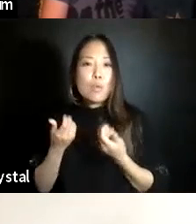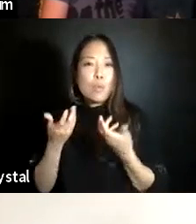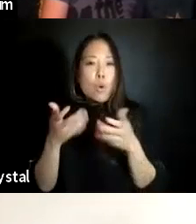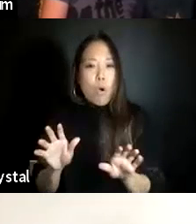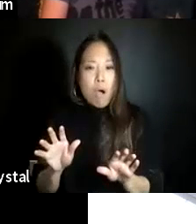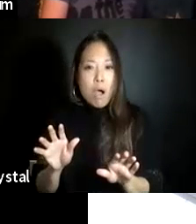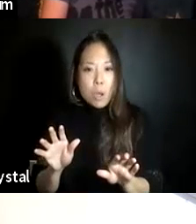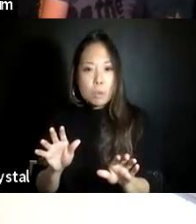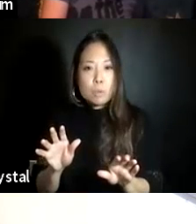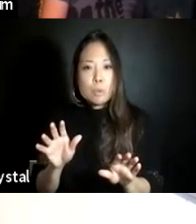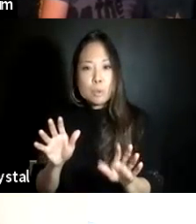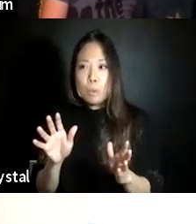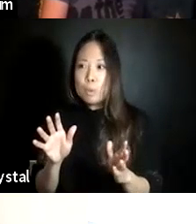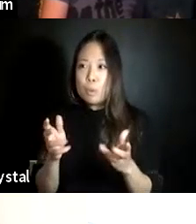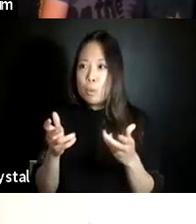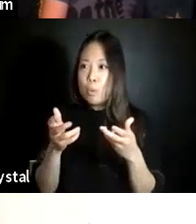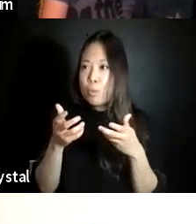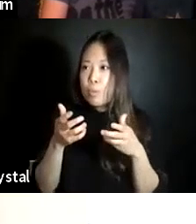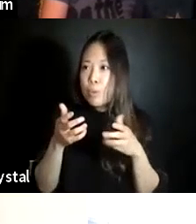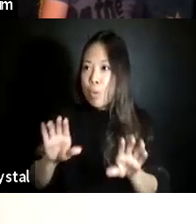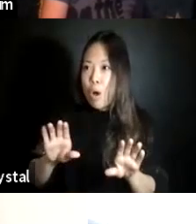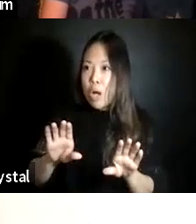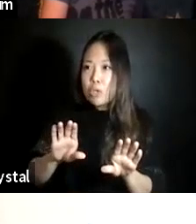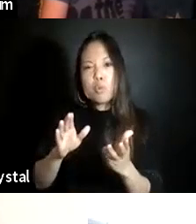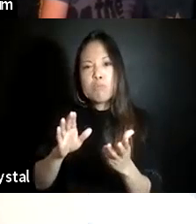challenge that we need to,